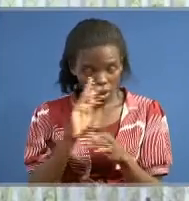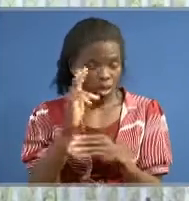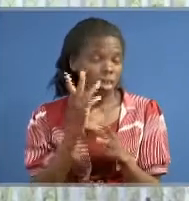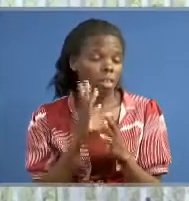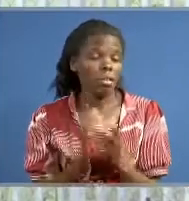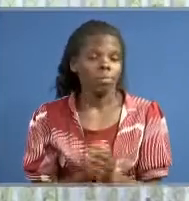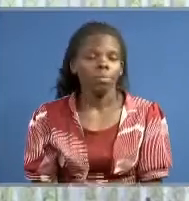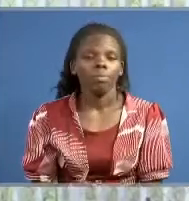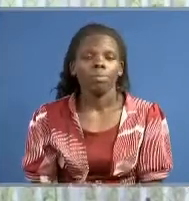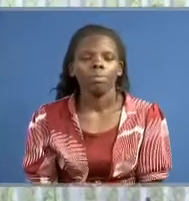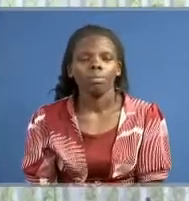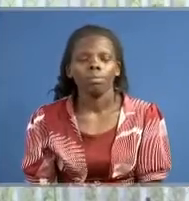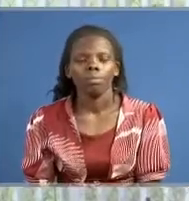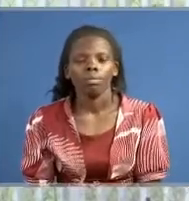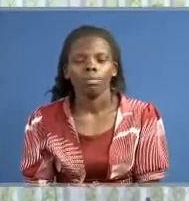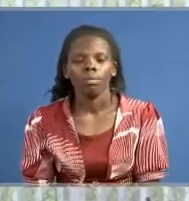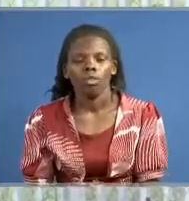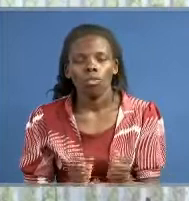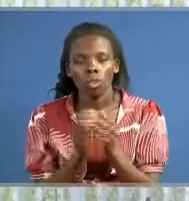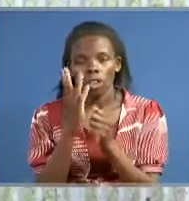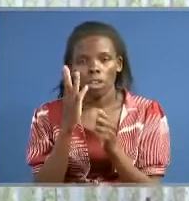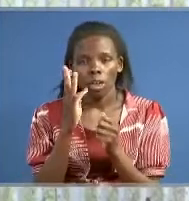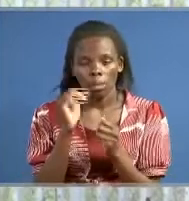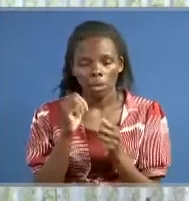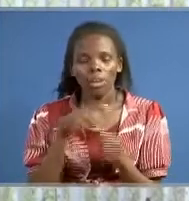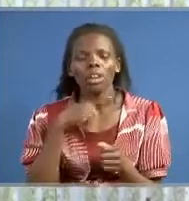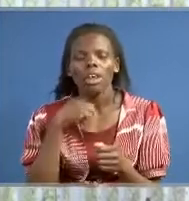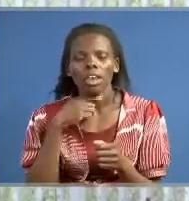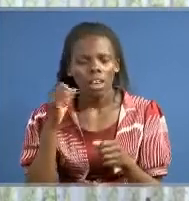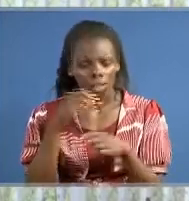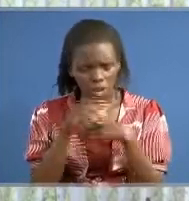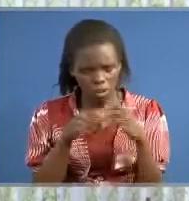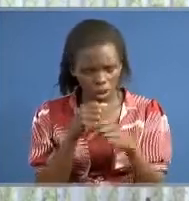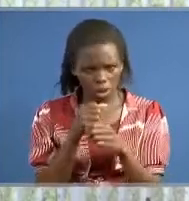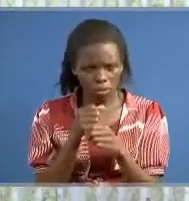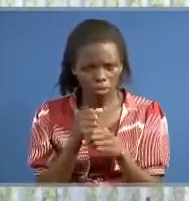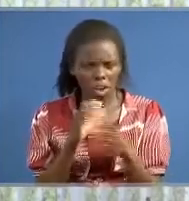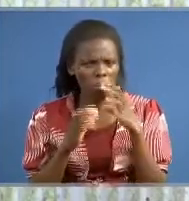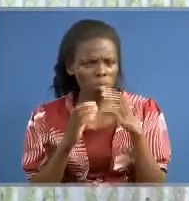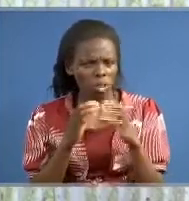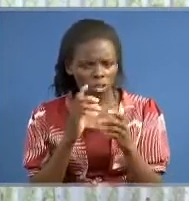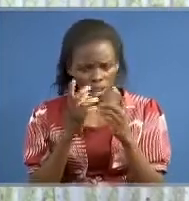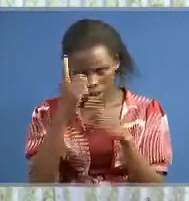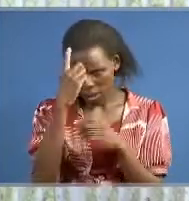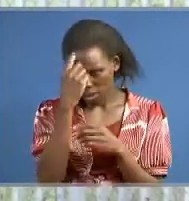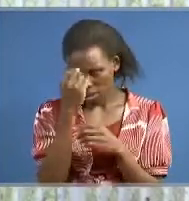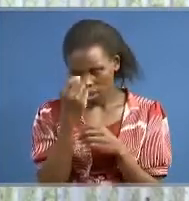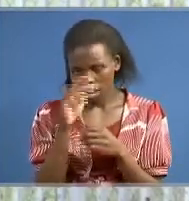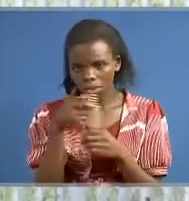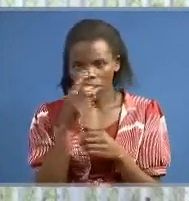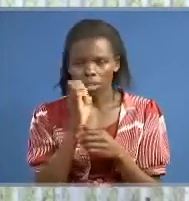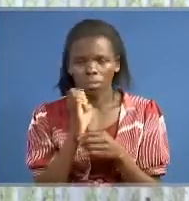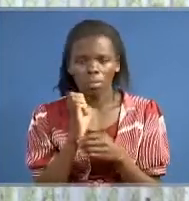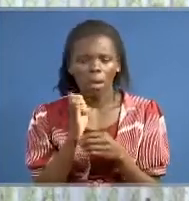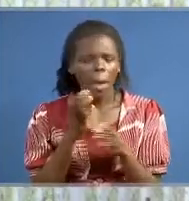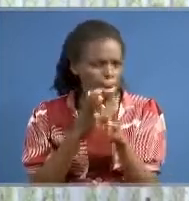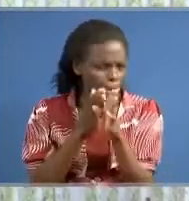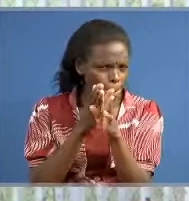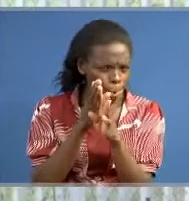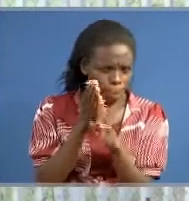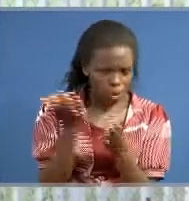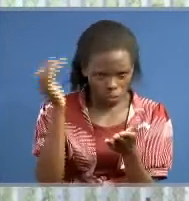Kenya. 14 million people die annually from non-communicable diseases, with diabetes being a